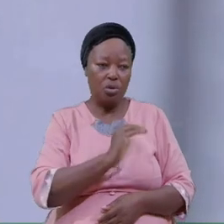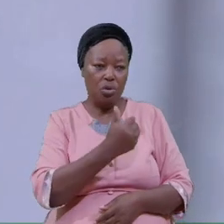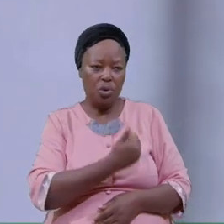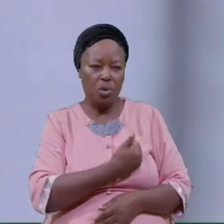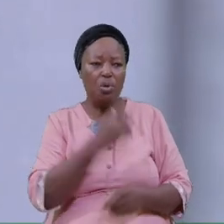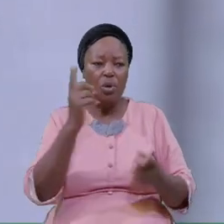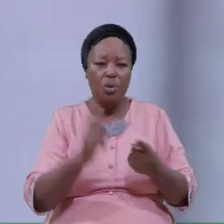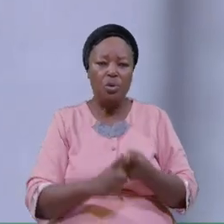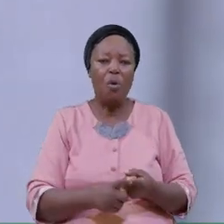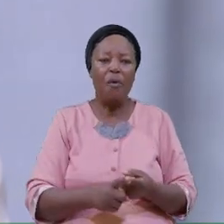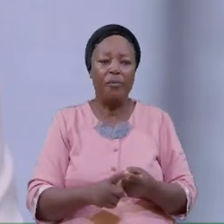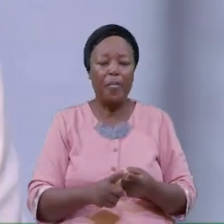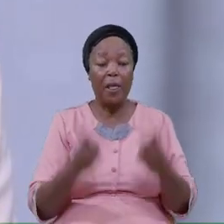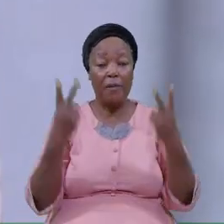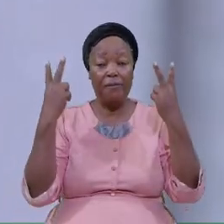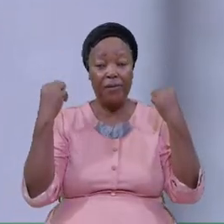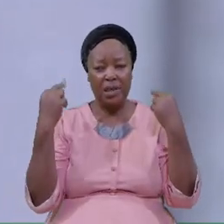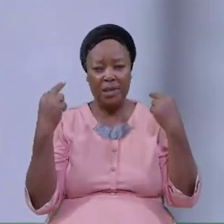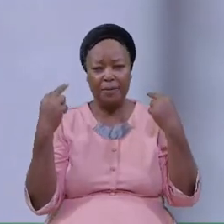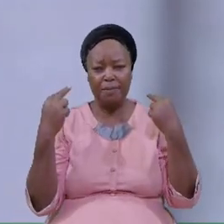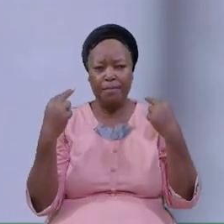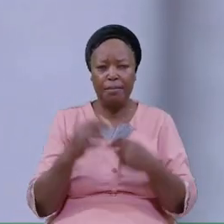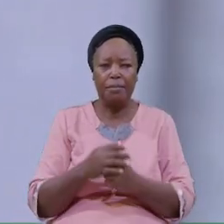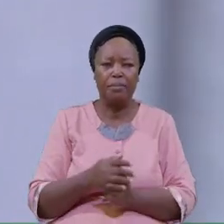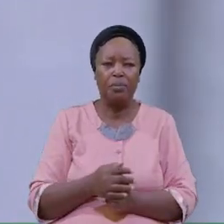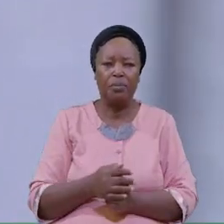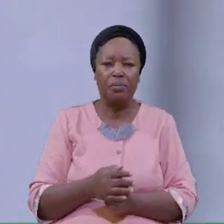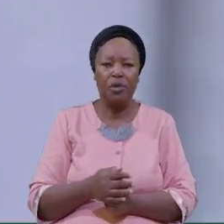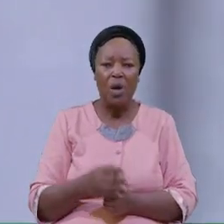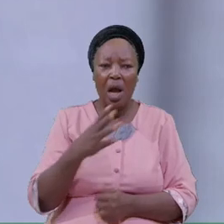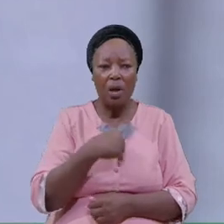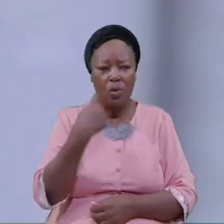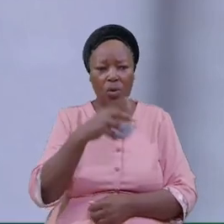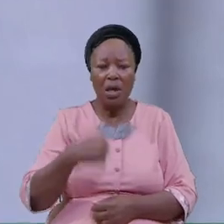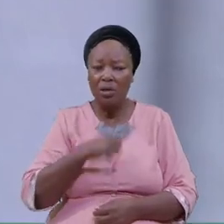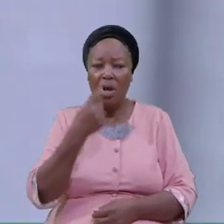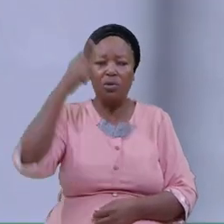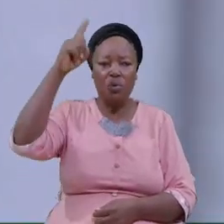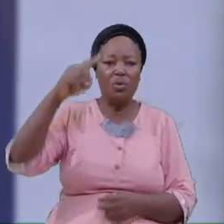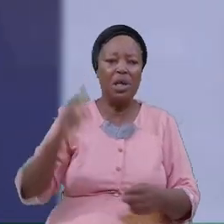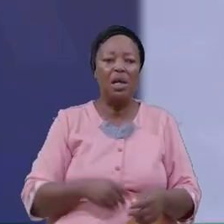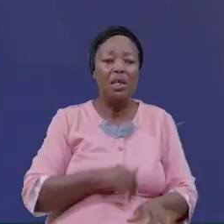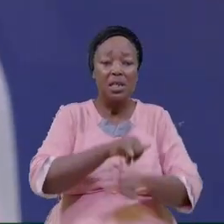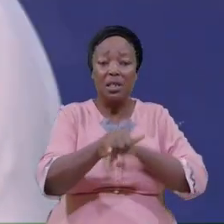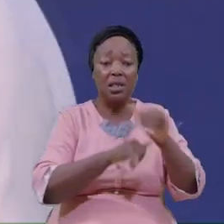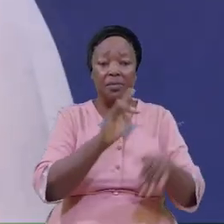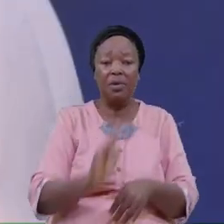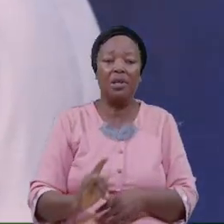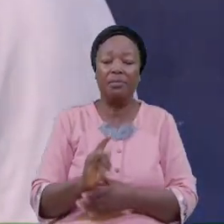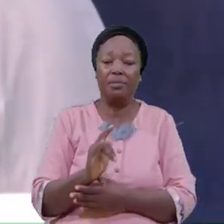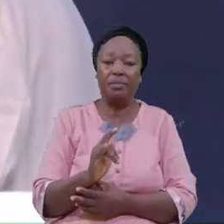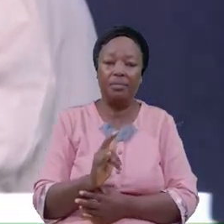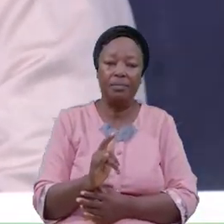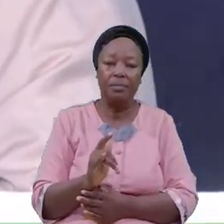vanity. Celui qui ne livre pas son âme au mensonge. And who has not sworn deceitfully. Et qui ne jure pas pour tromper. Well,